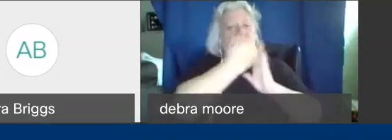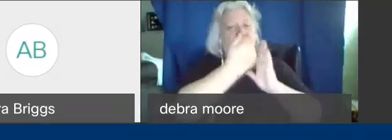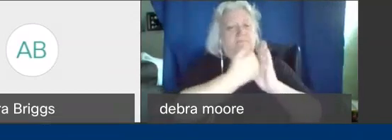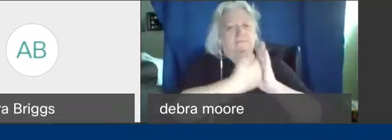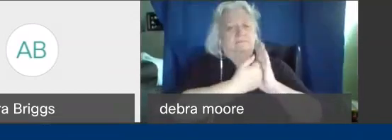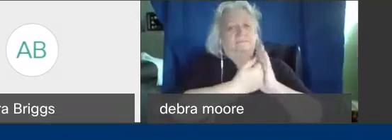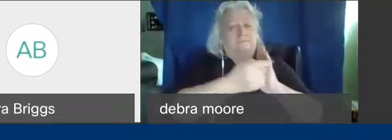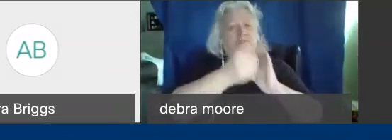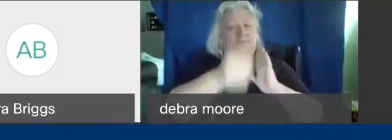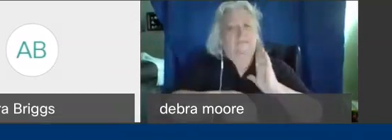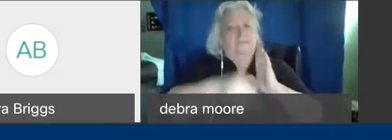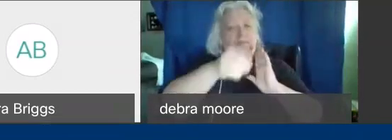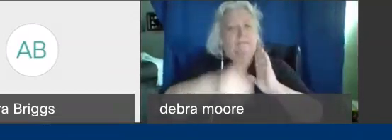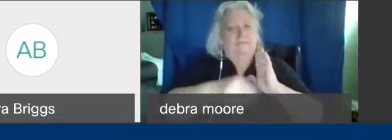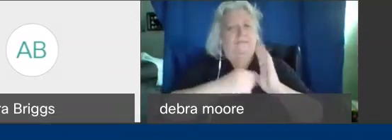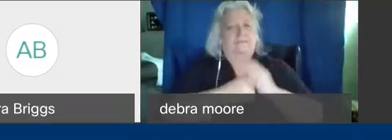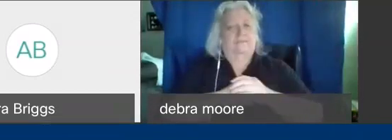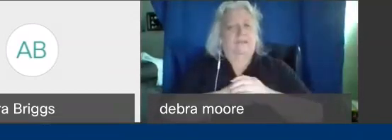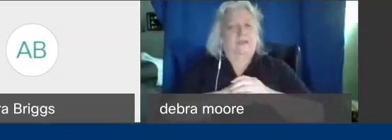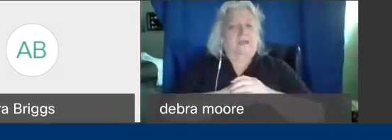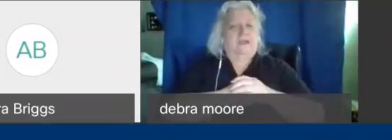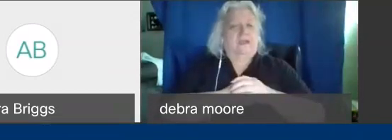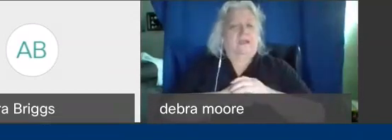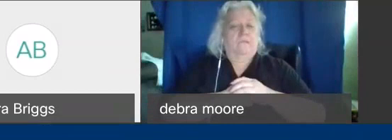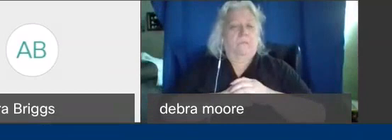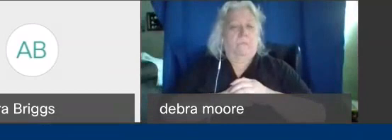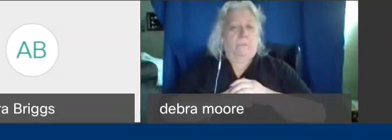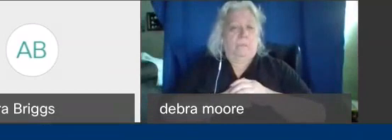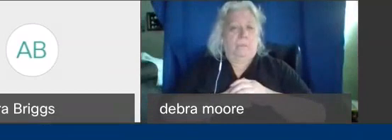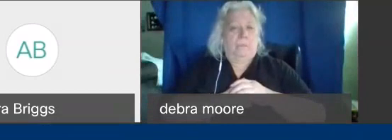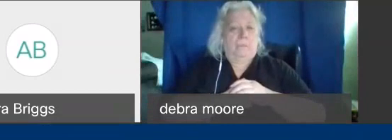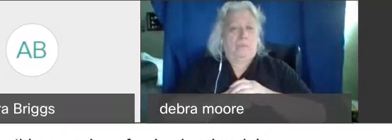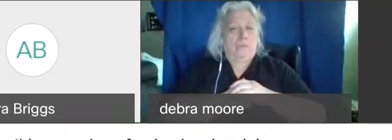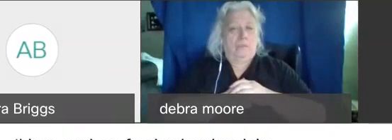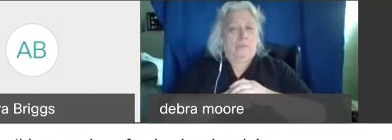reputational, emotional, financial, and then facilities.